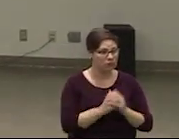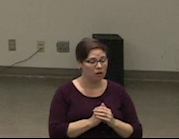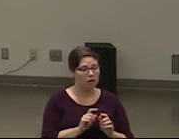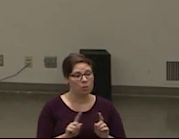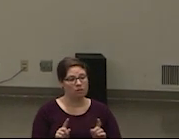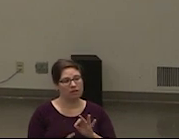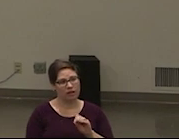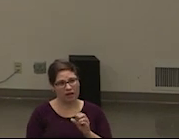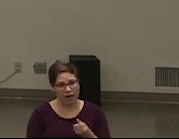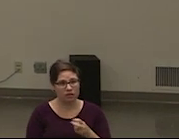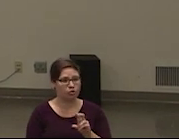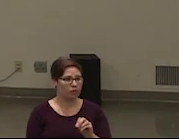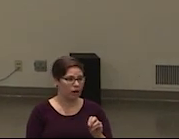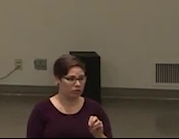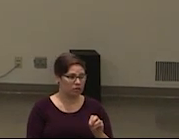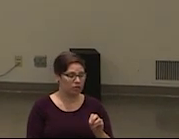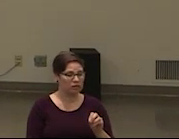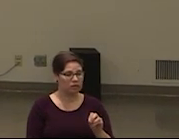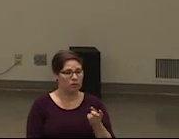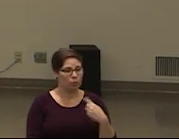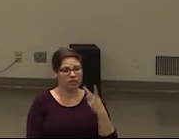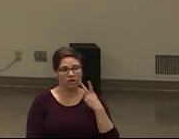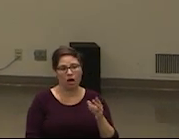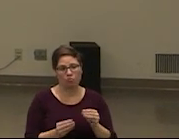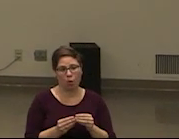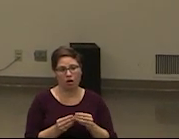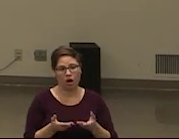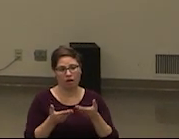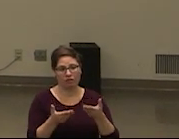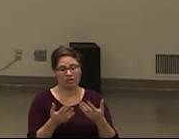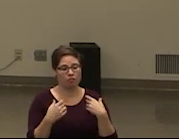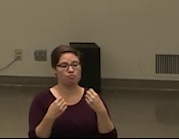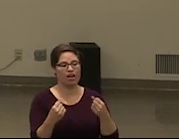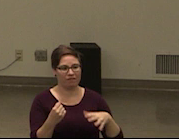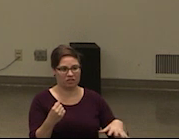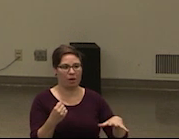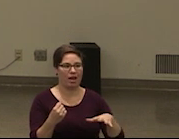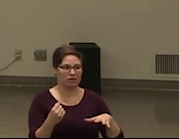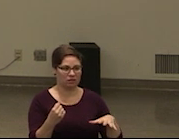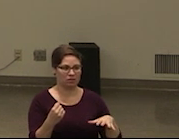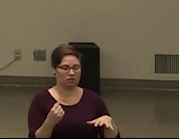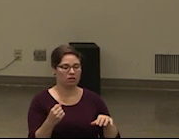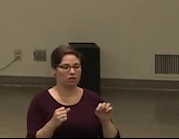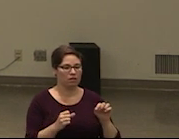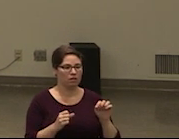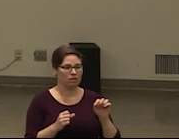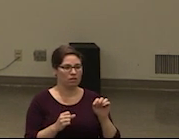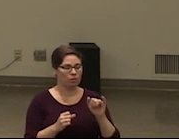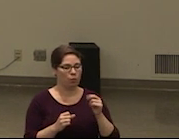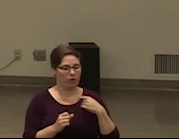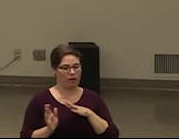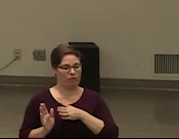90s, early 2000s, we begin to see more that offers brave space is a critique of the idea of safe space. So as our first speaker offered